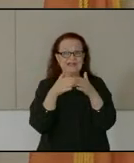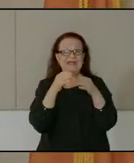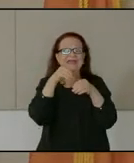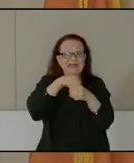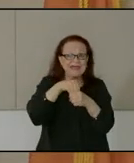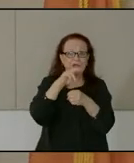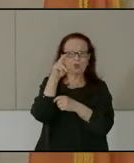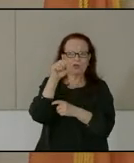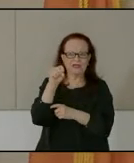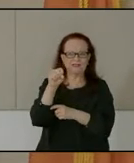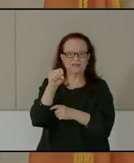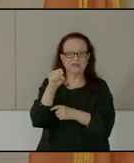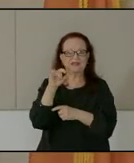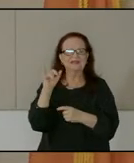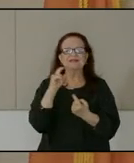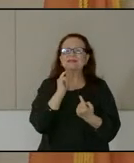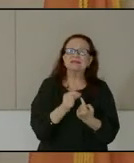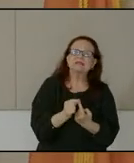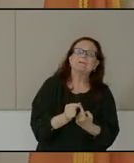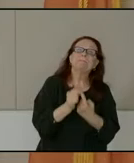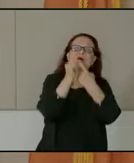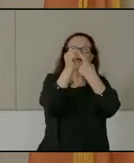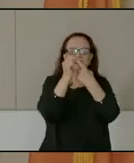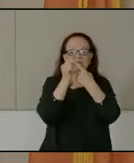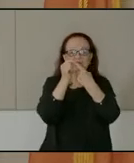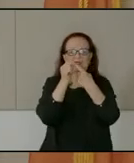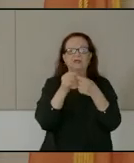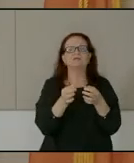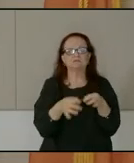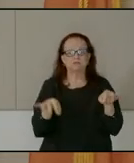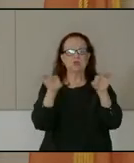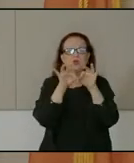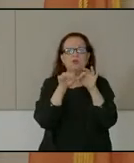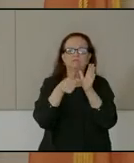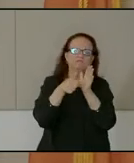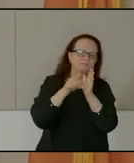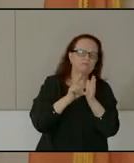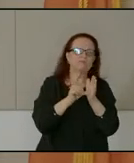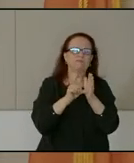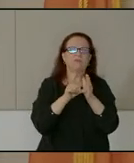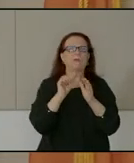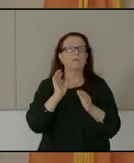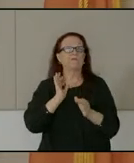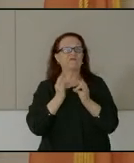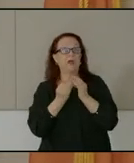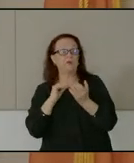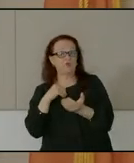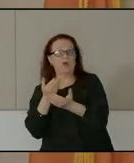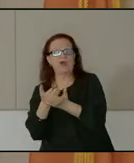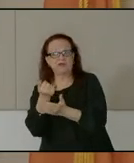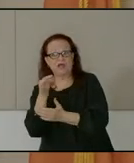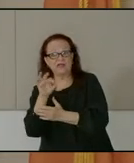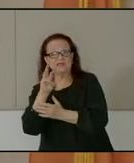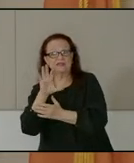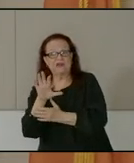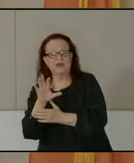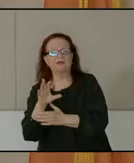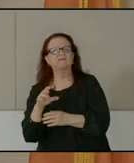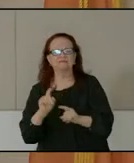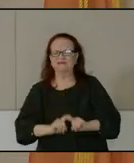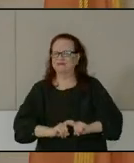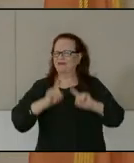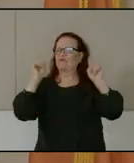So this is especially significant because when our family arrived back in 1965, much different county,